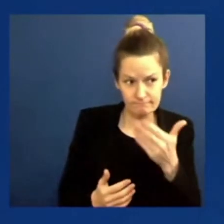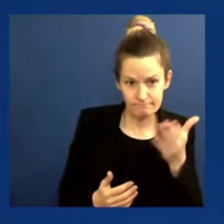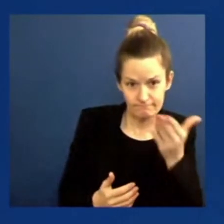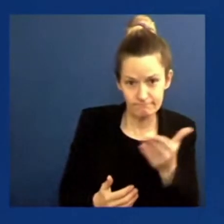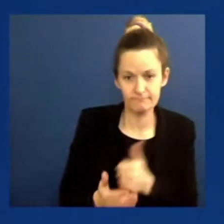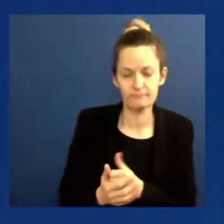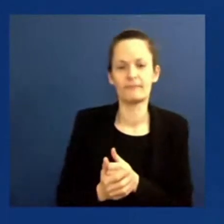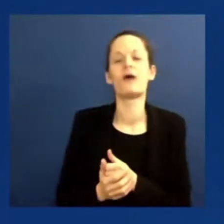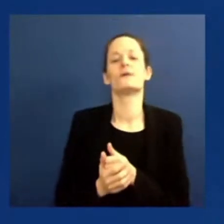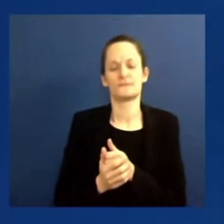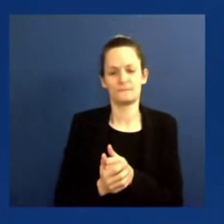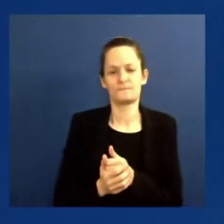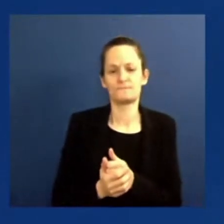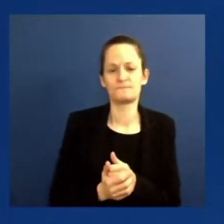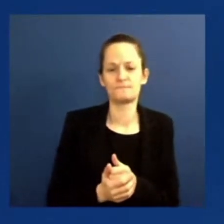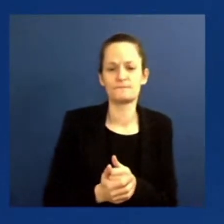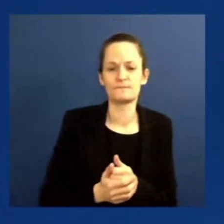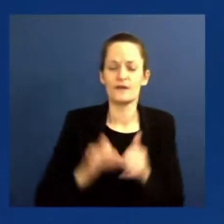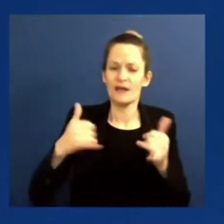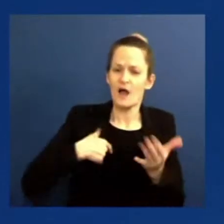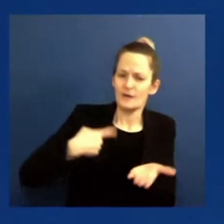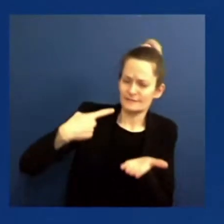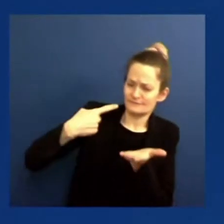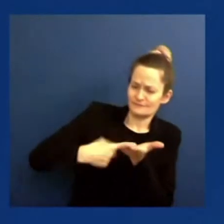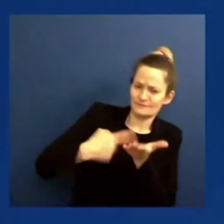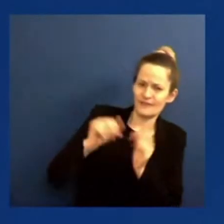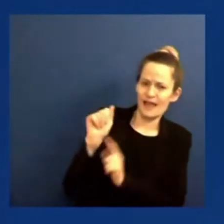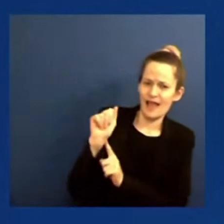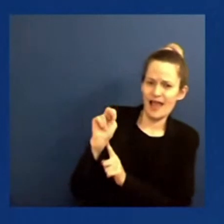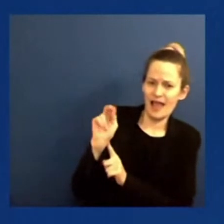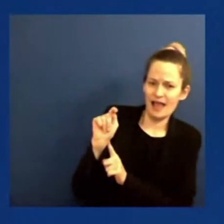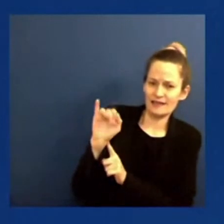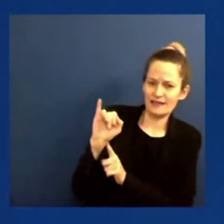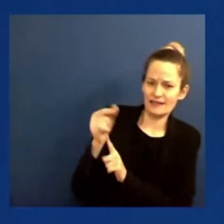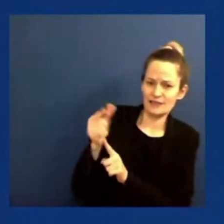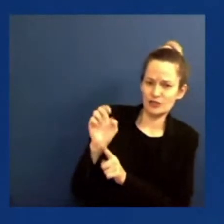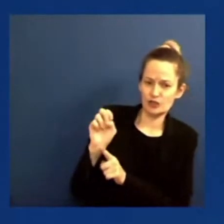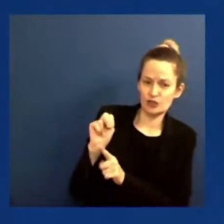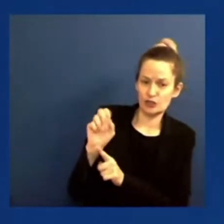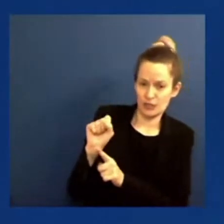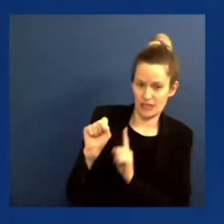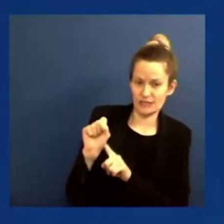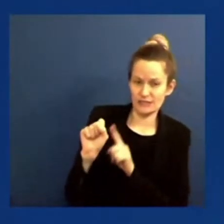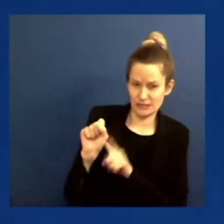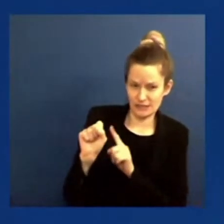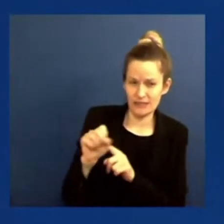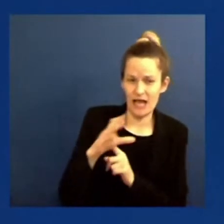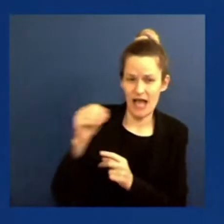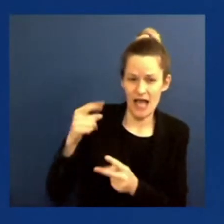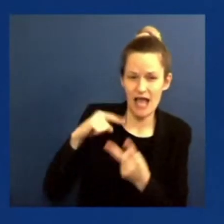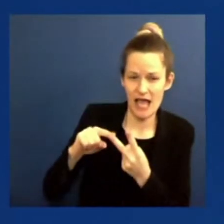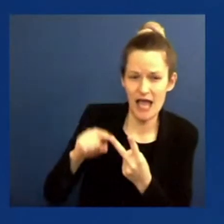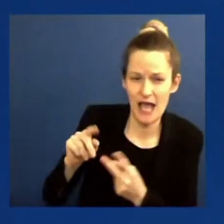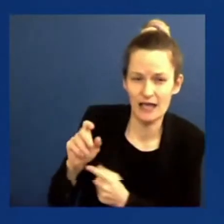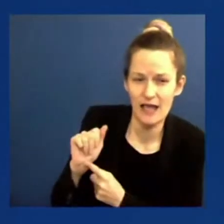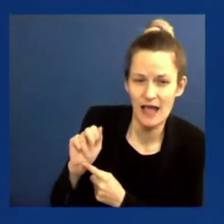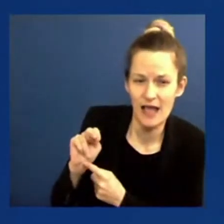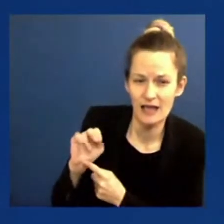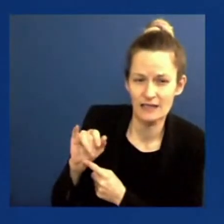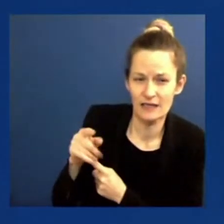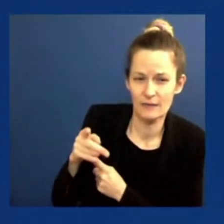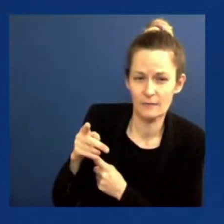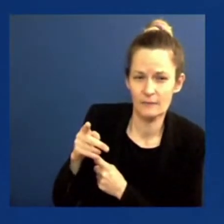When you talk about the antigens and epitopes, an antigen is a molecule capable of stimulating an